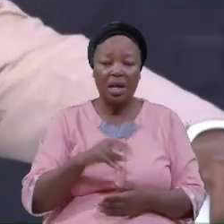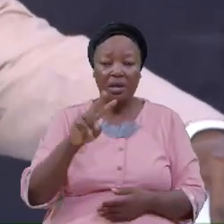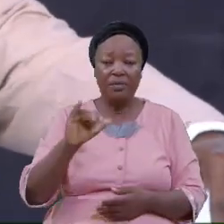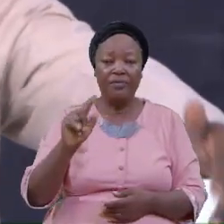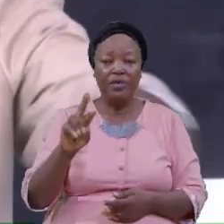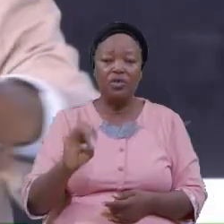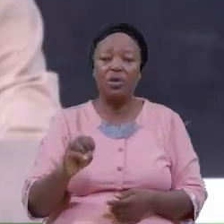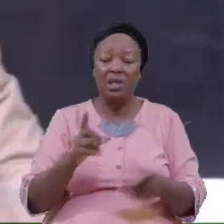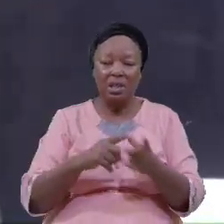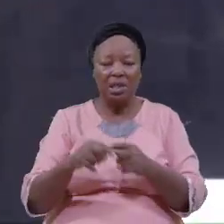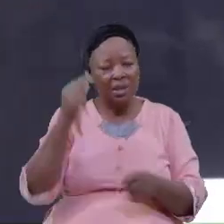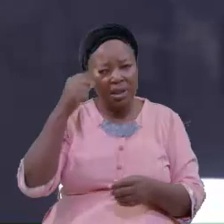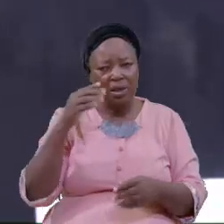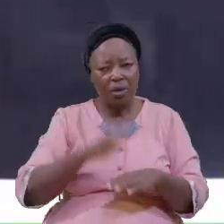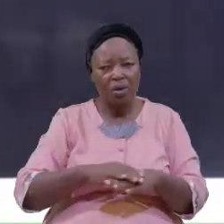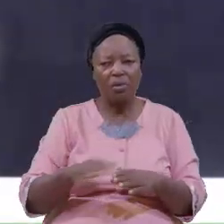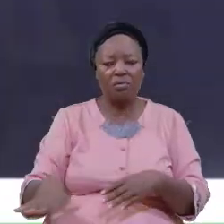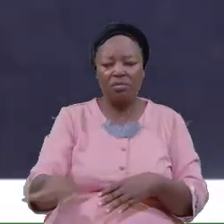things.